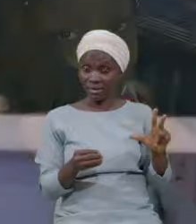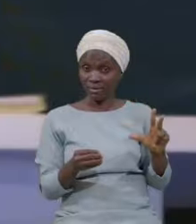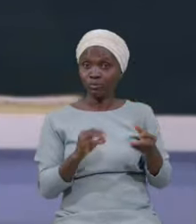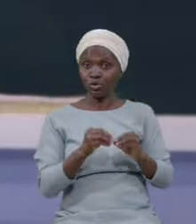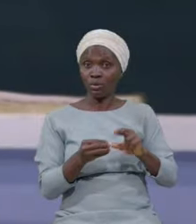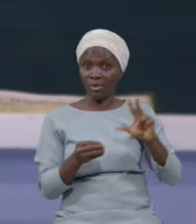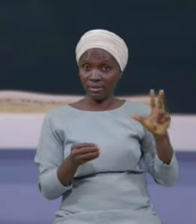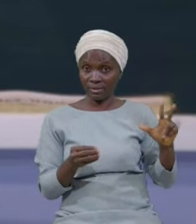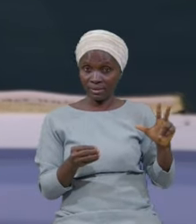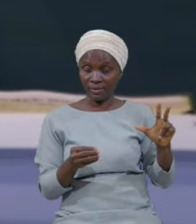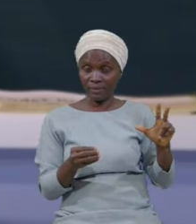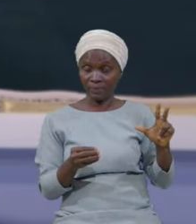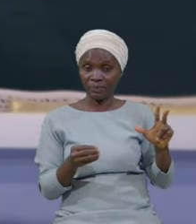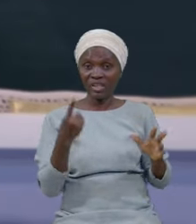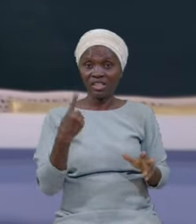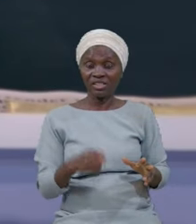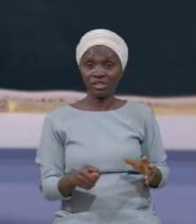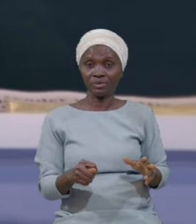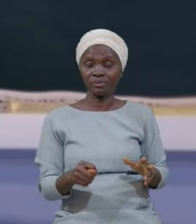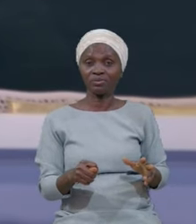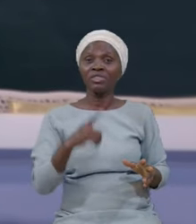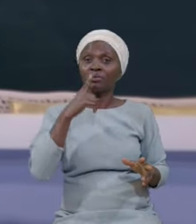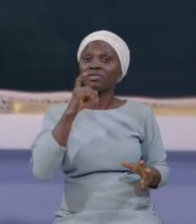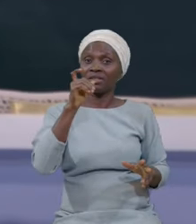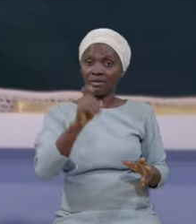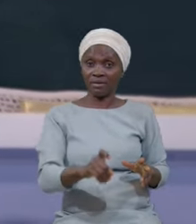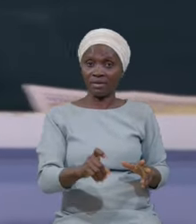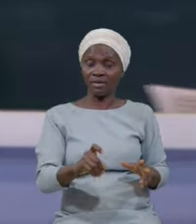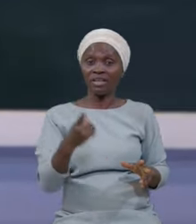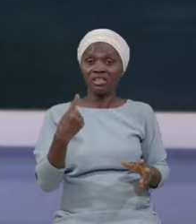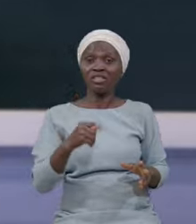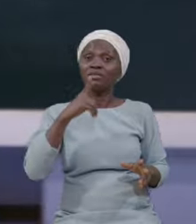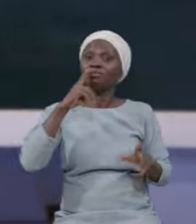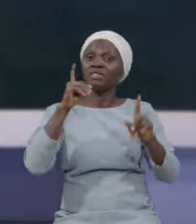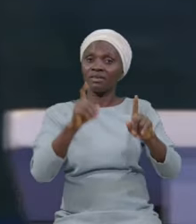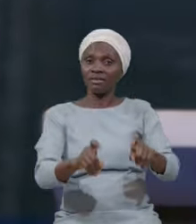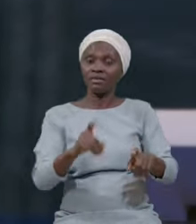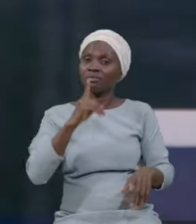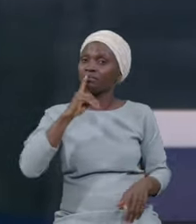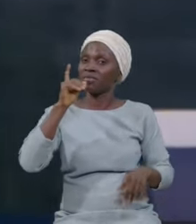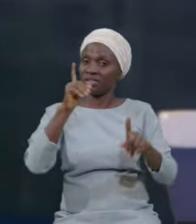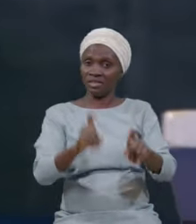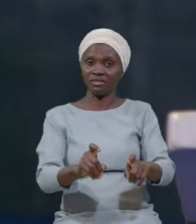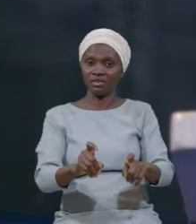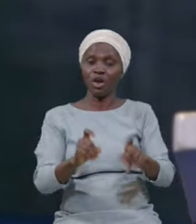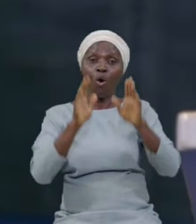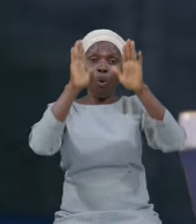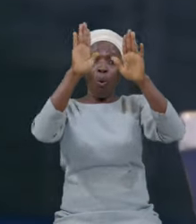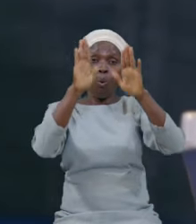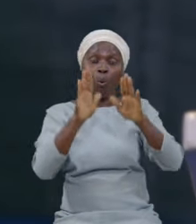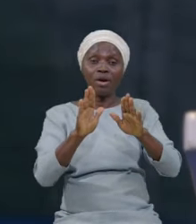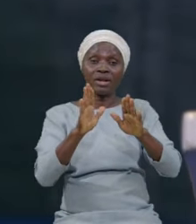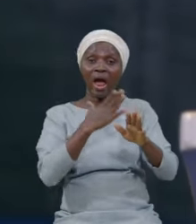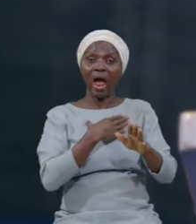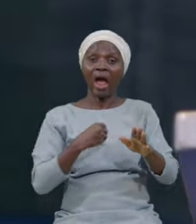the decreed wonders and signs of sure performance. There's performance